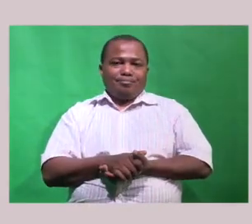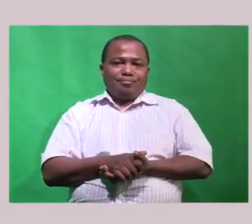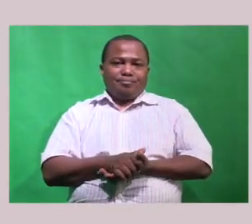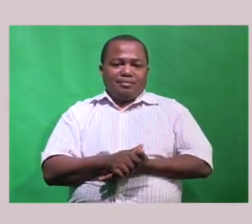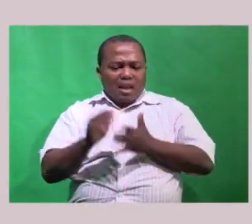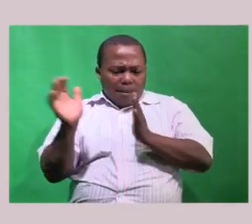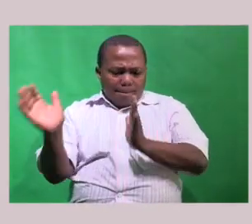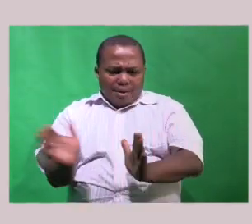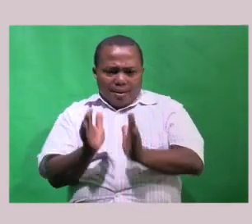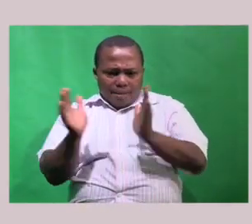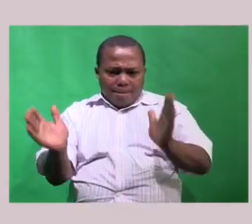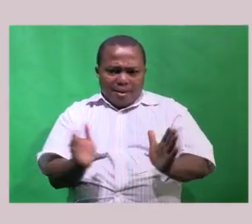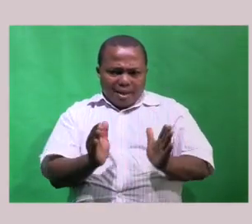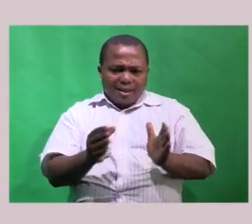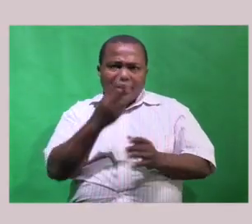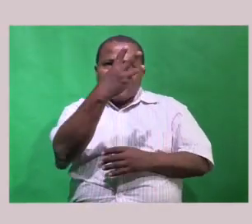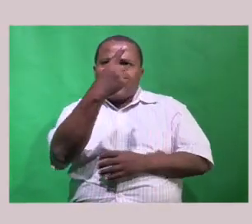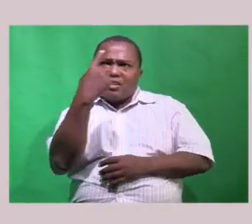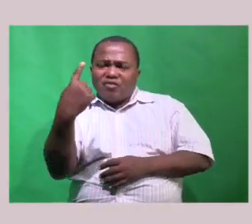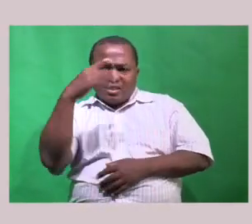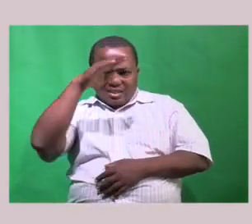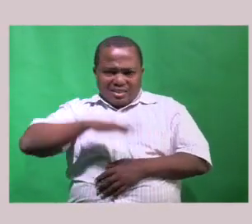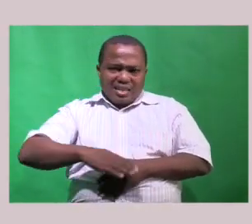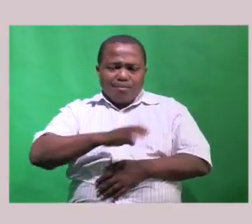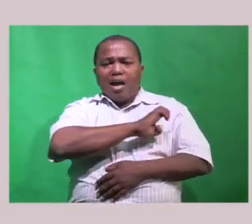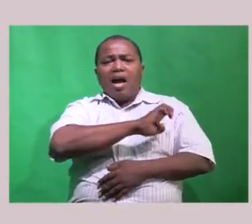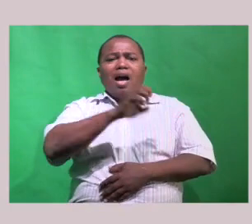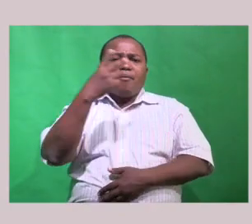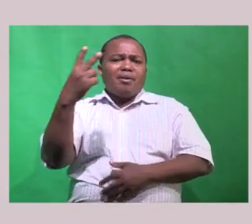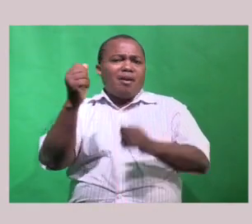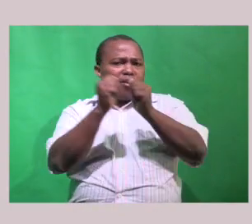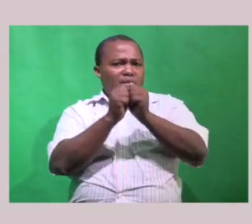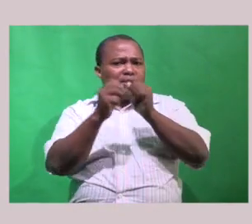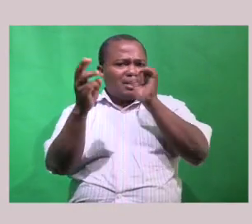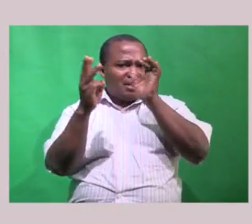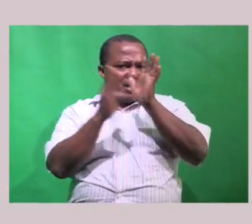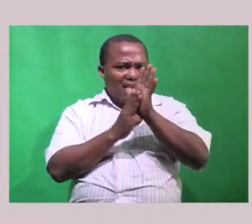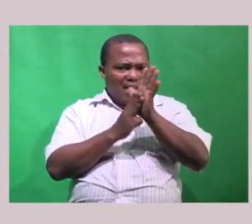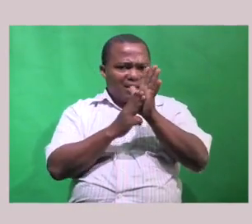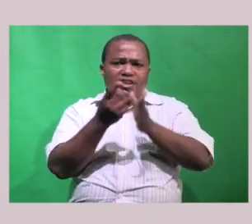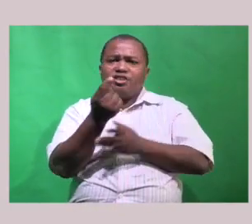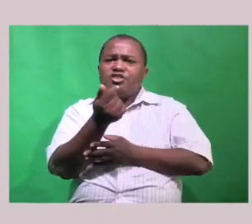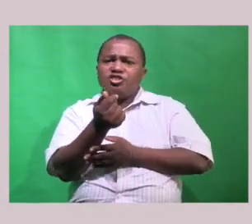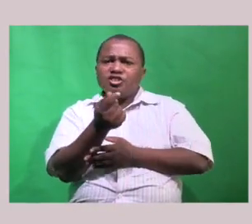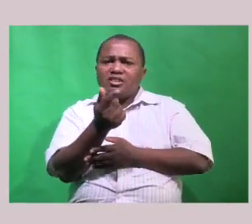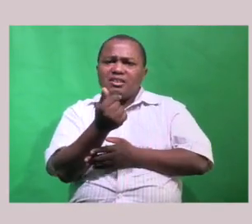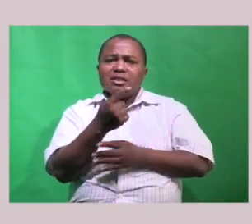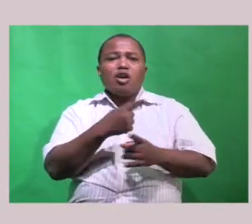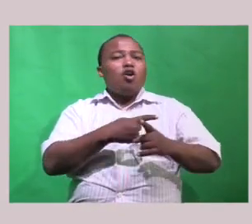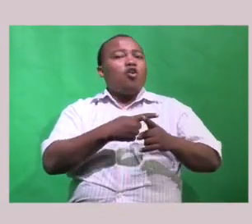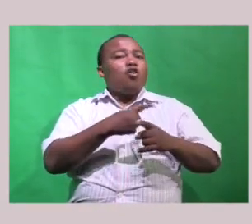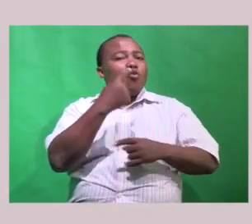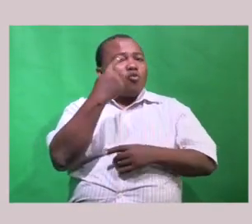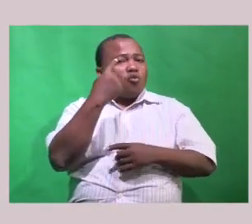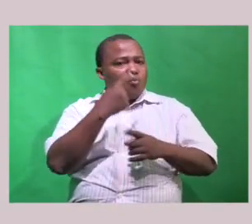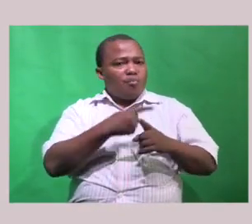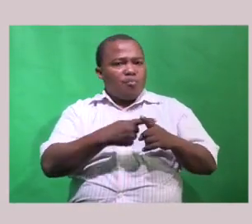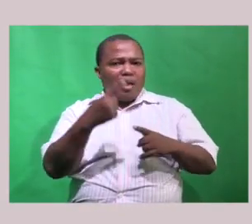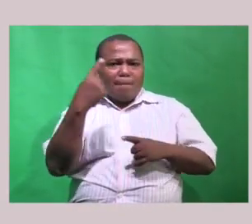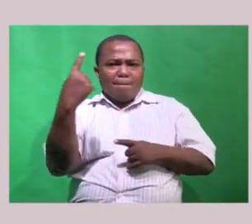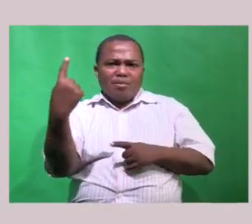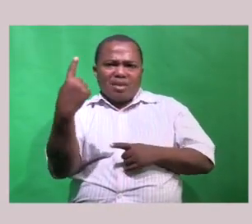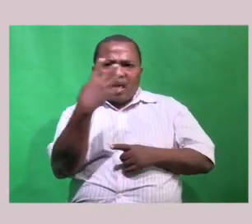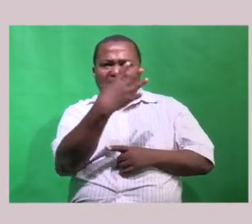Prepaid is at 31st December 2018, shillings 140. This is